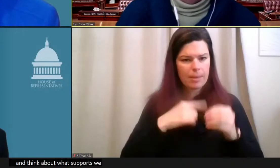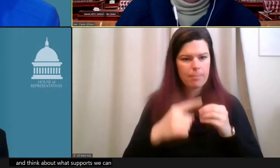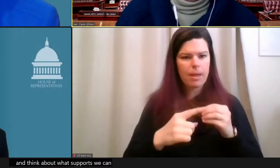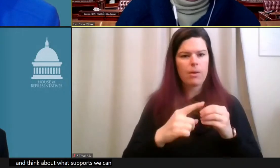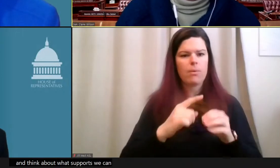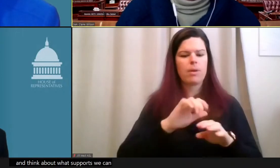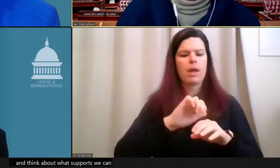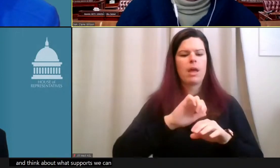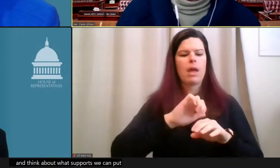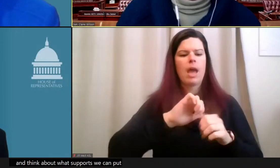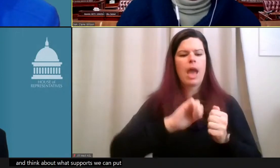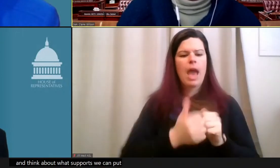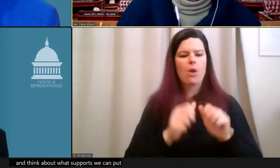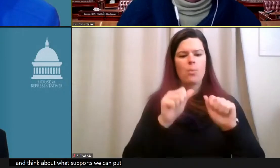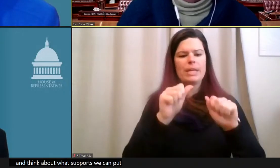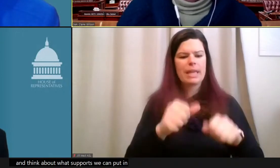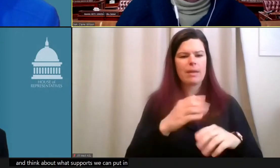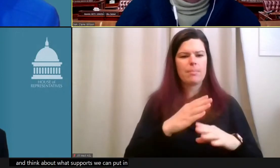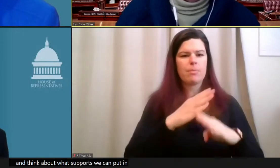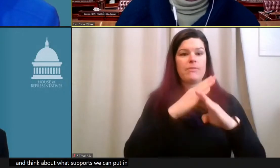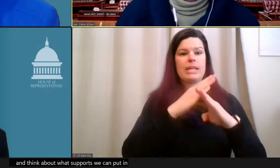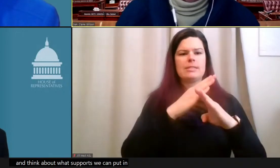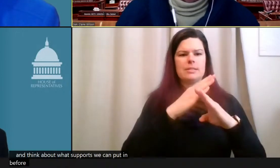before we have to